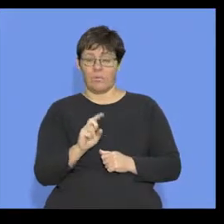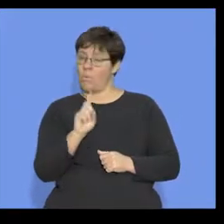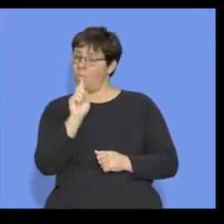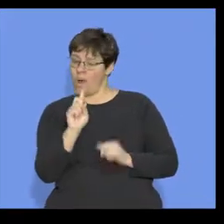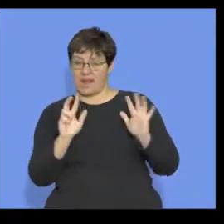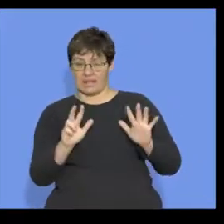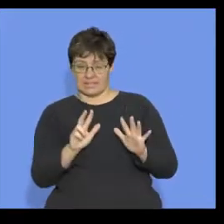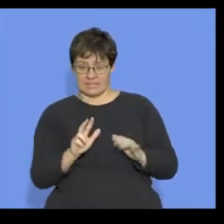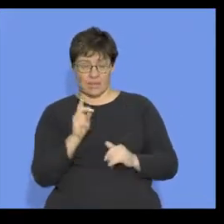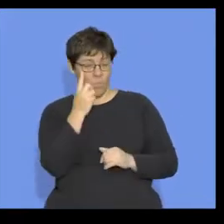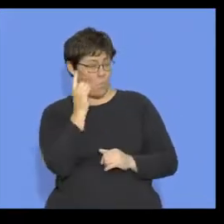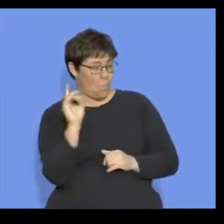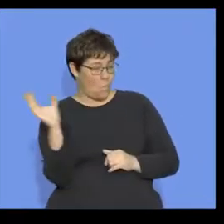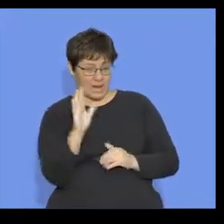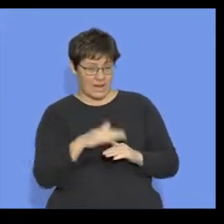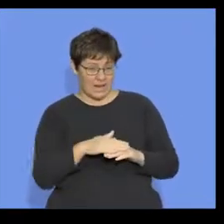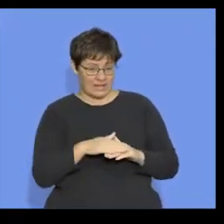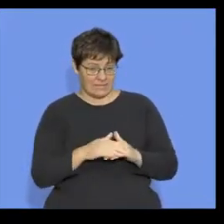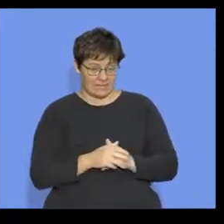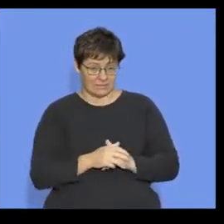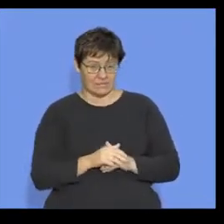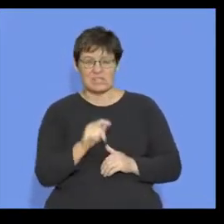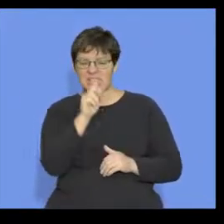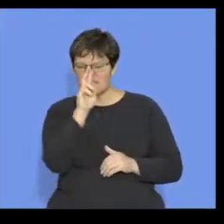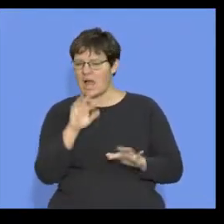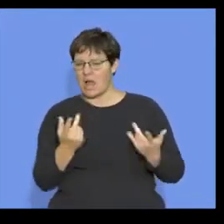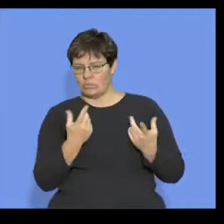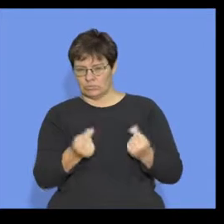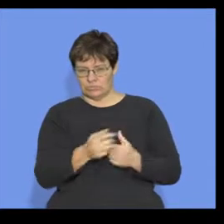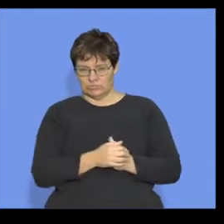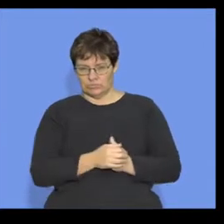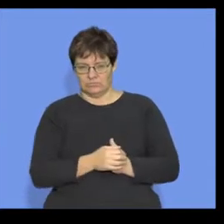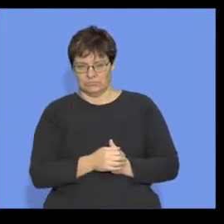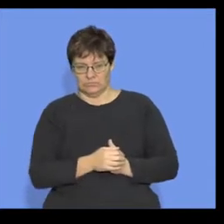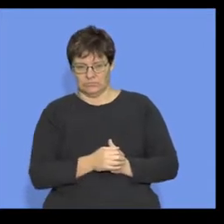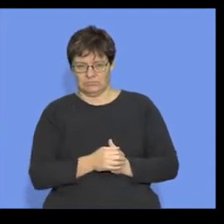8. That's what we have to do. And let's see how we can do that.